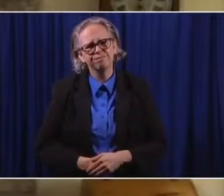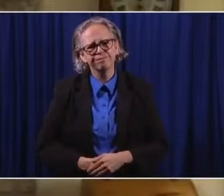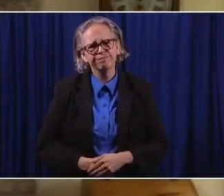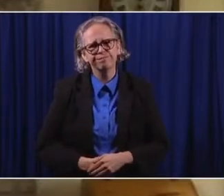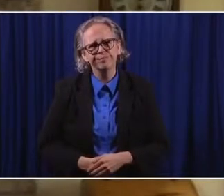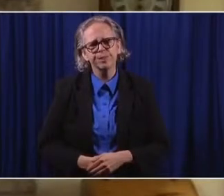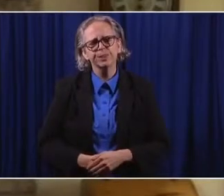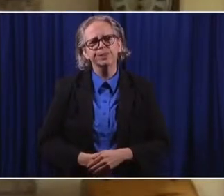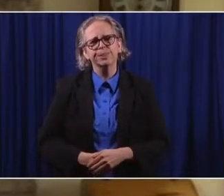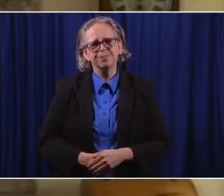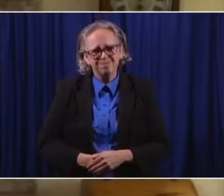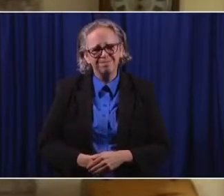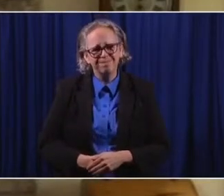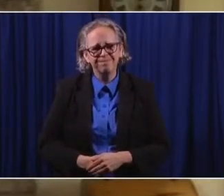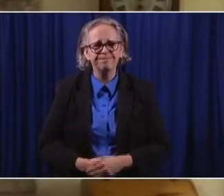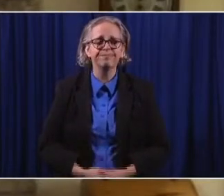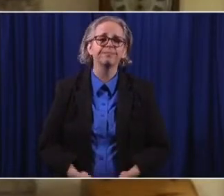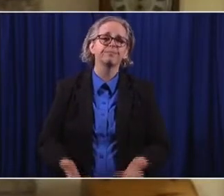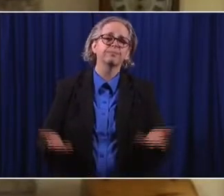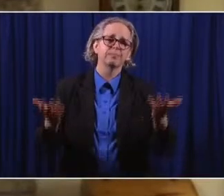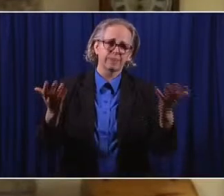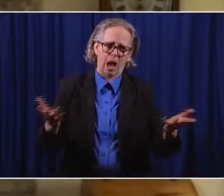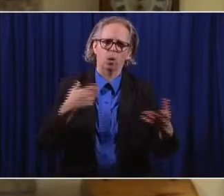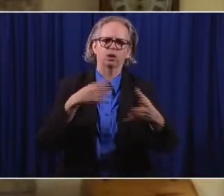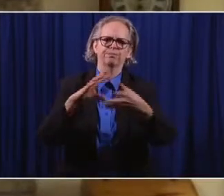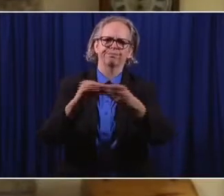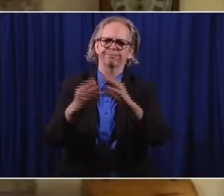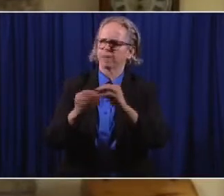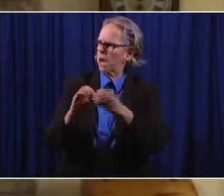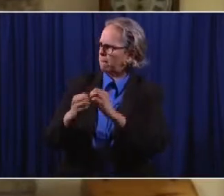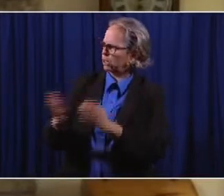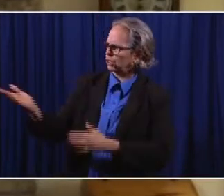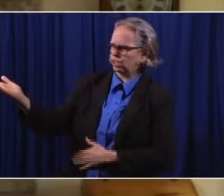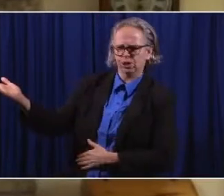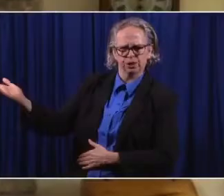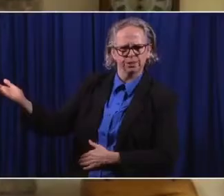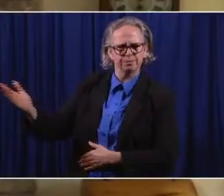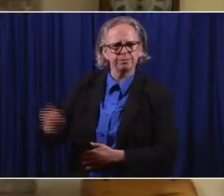All right, Eric, let's move to our data slides. Today we have